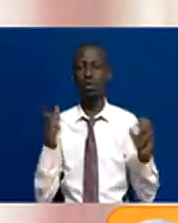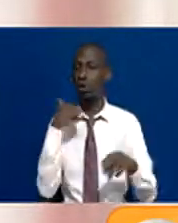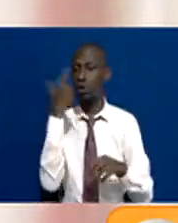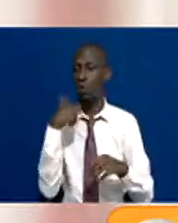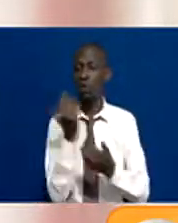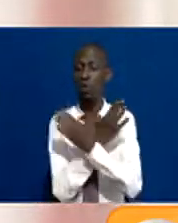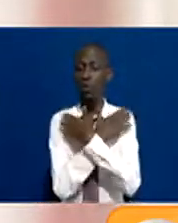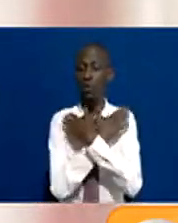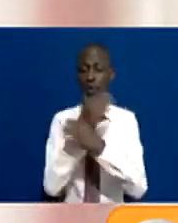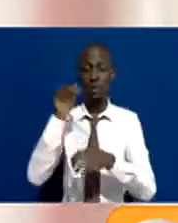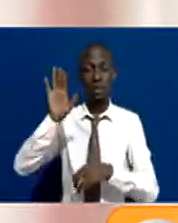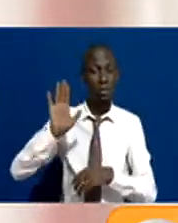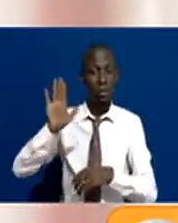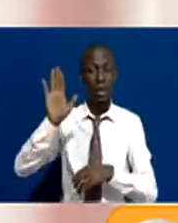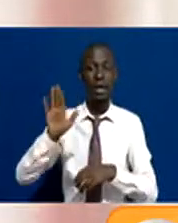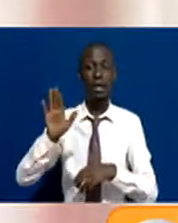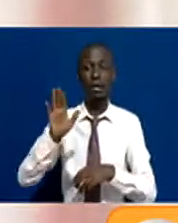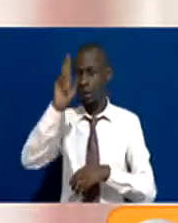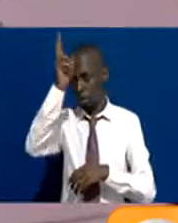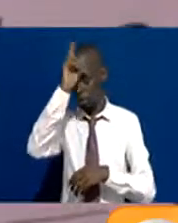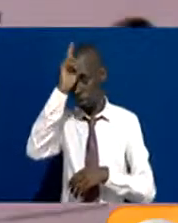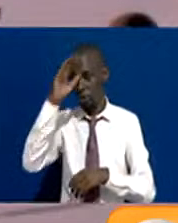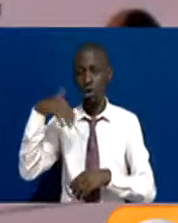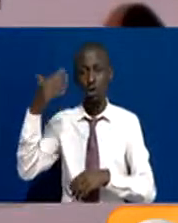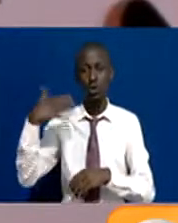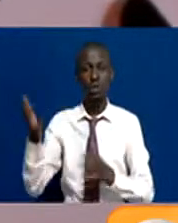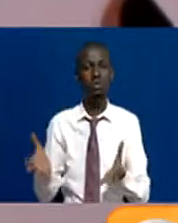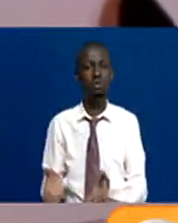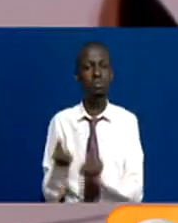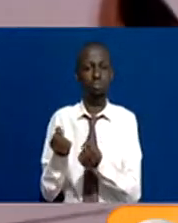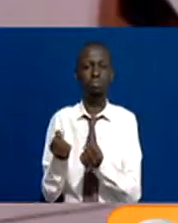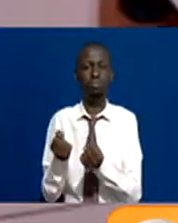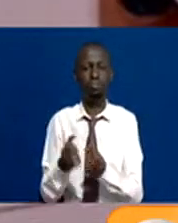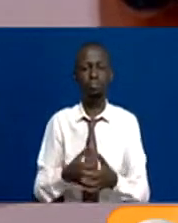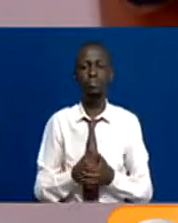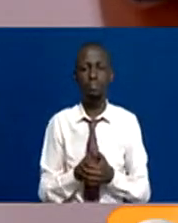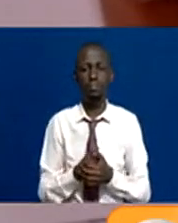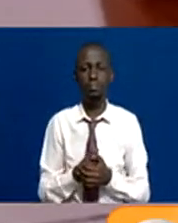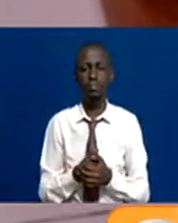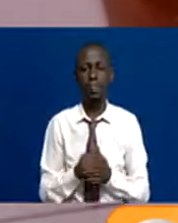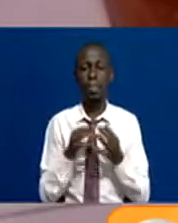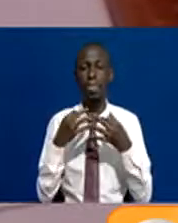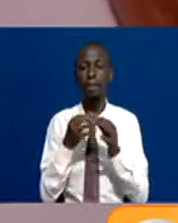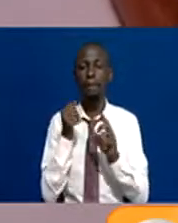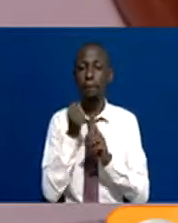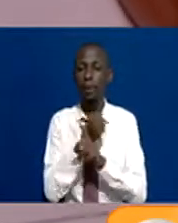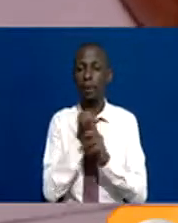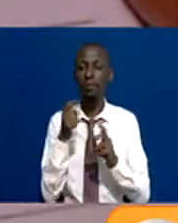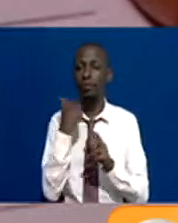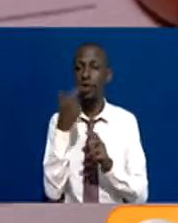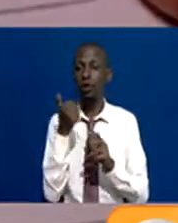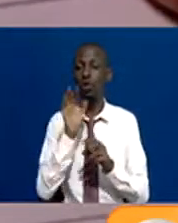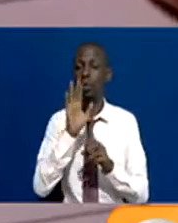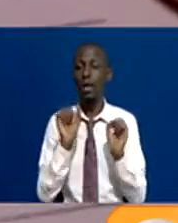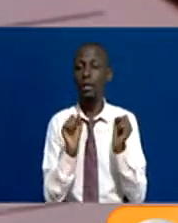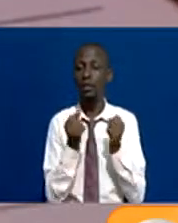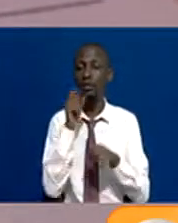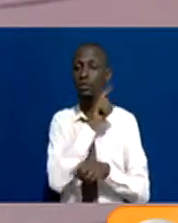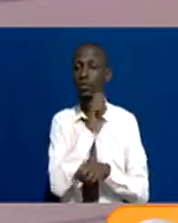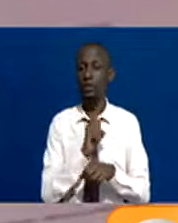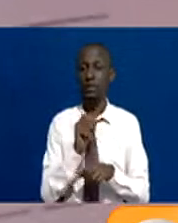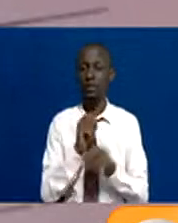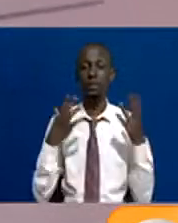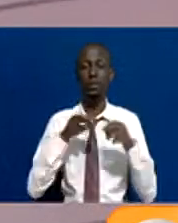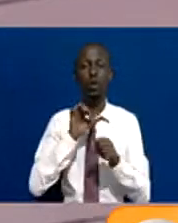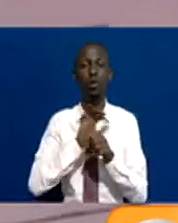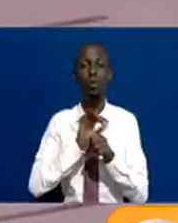associated with me started being in trouble with the police. Like many domestic violence survivors, Shiro didn't have many